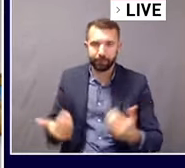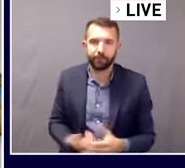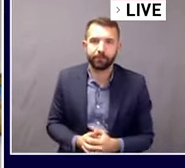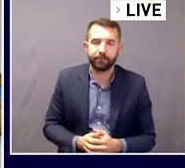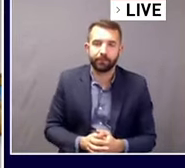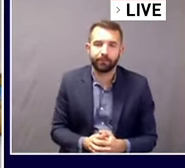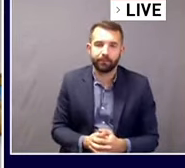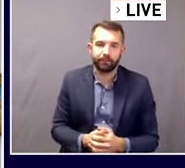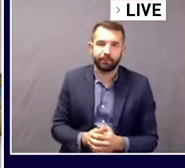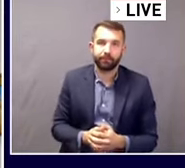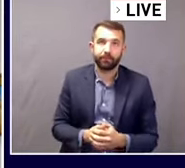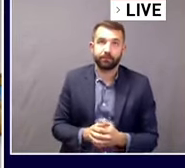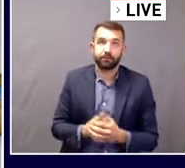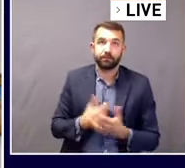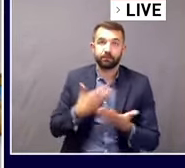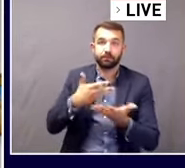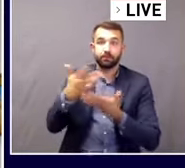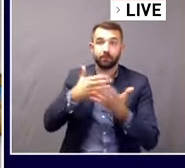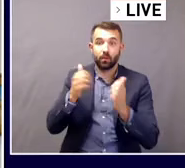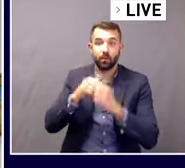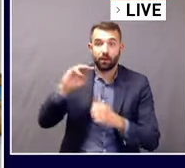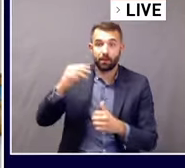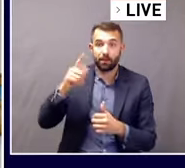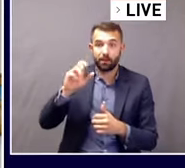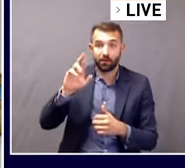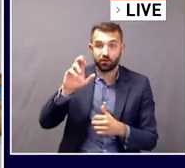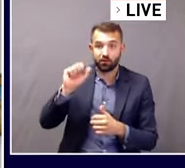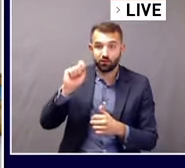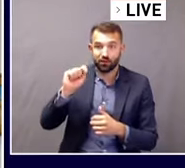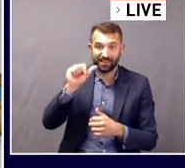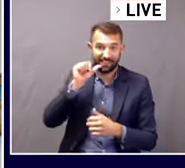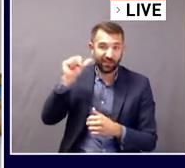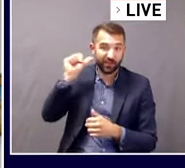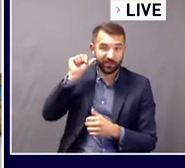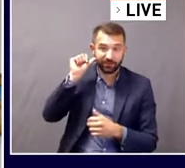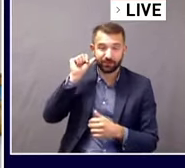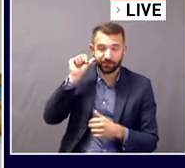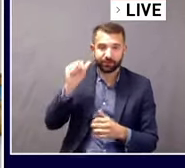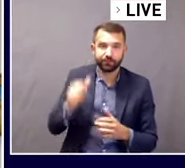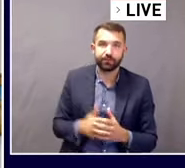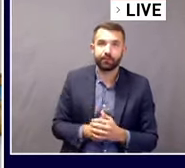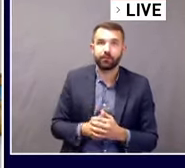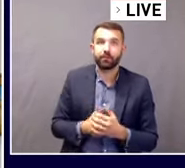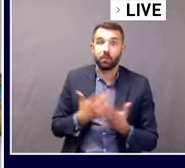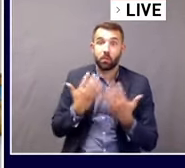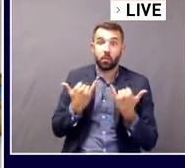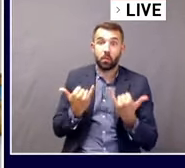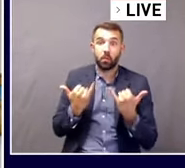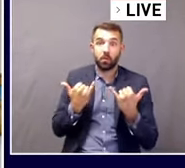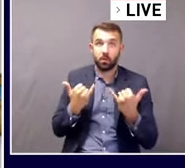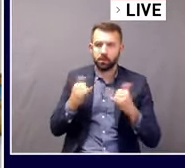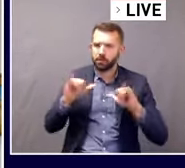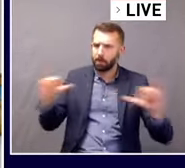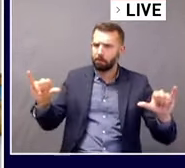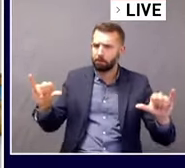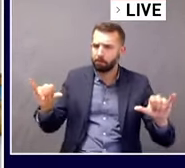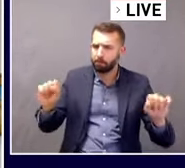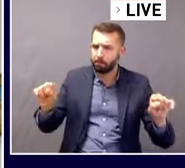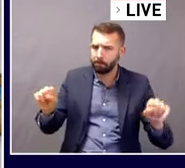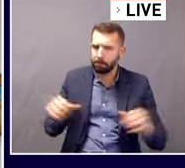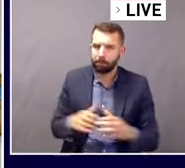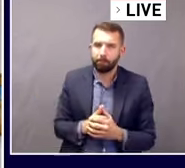with Maple Crest yesterday, they are able to abide that right now. Again, going back 2 or 3